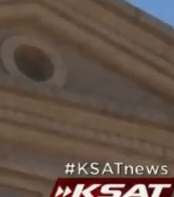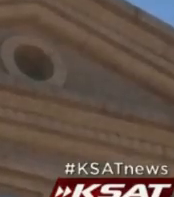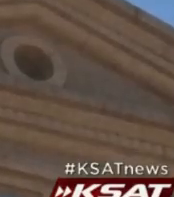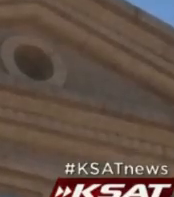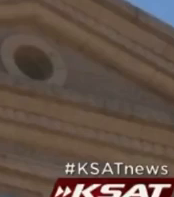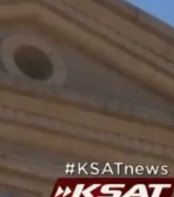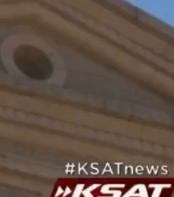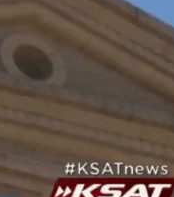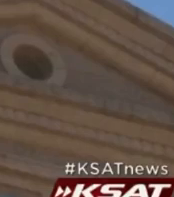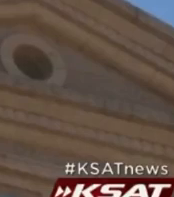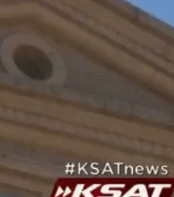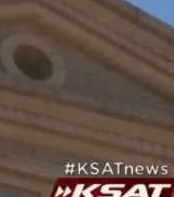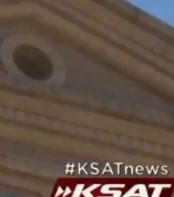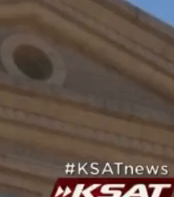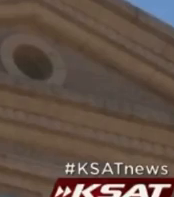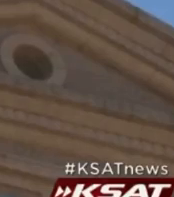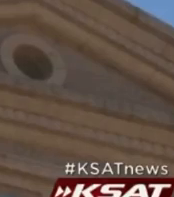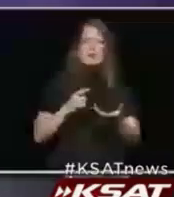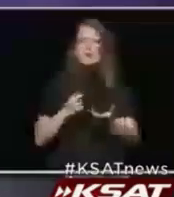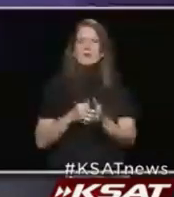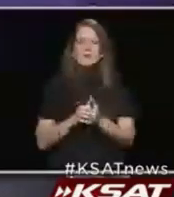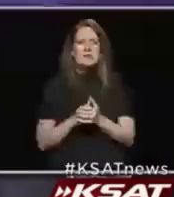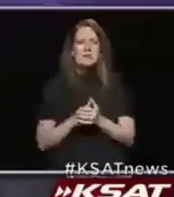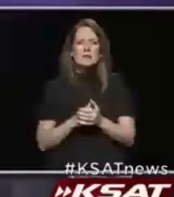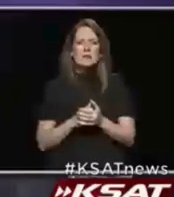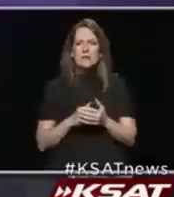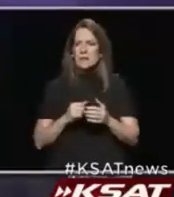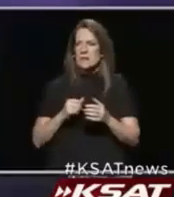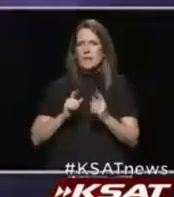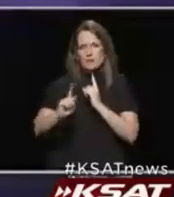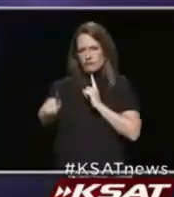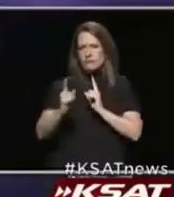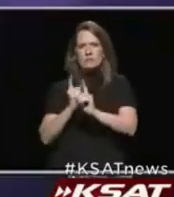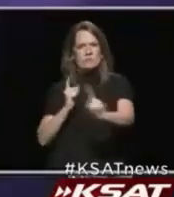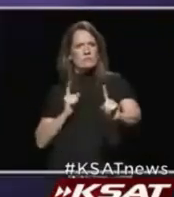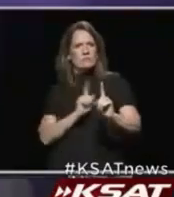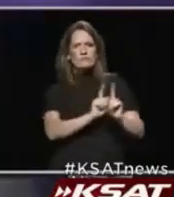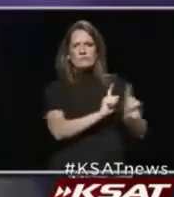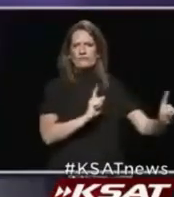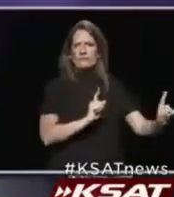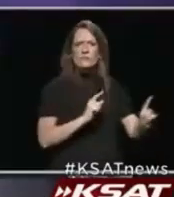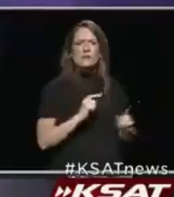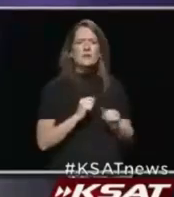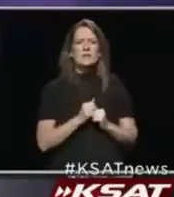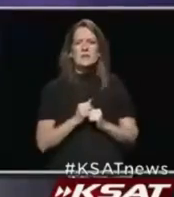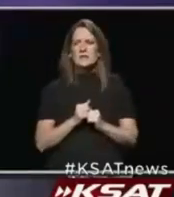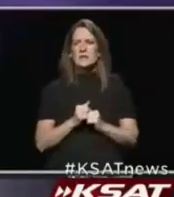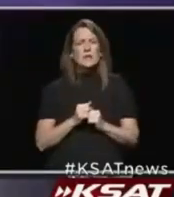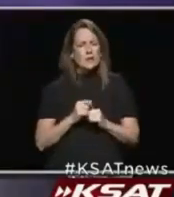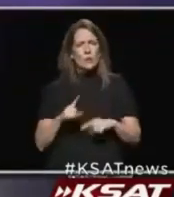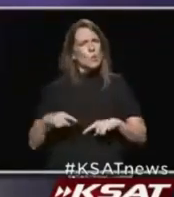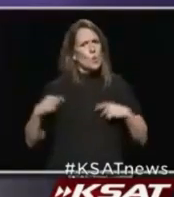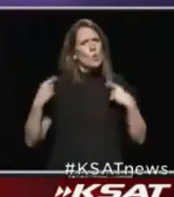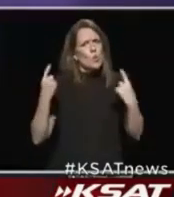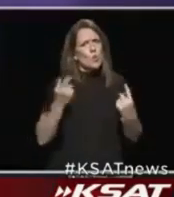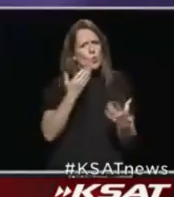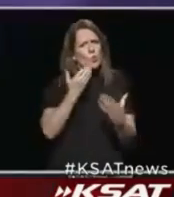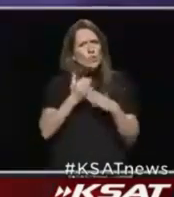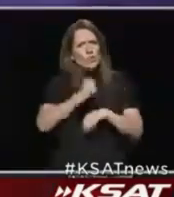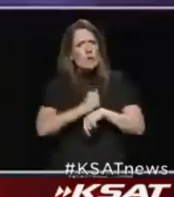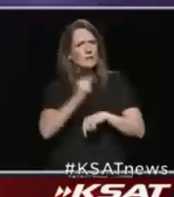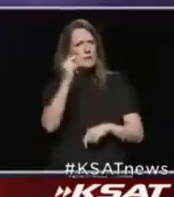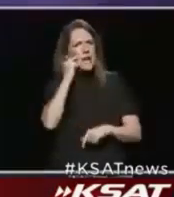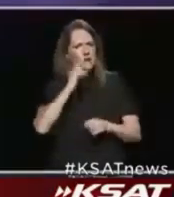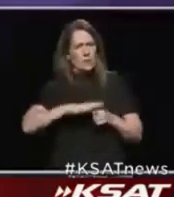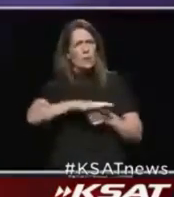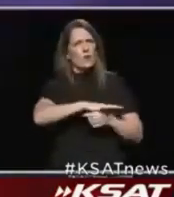by the number of COVID-19 cases in each county. Bexar County Judge Nelson Wolf says they're also waiting to hear from local health officials. I think the